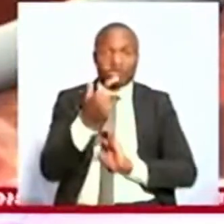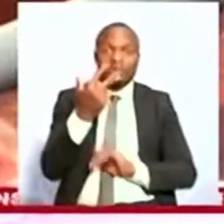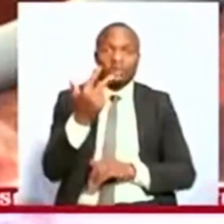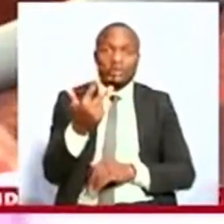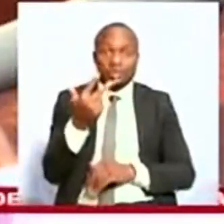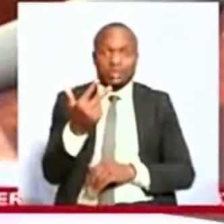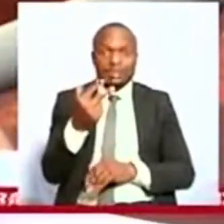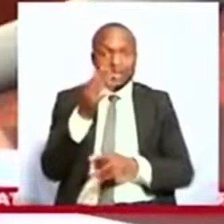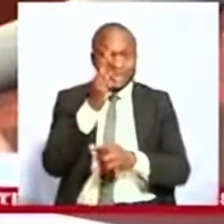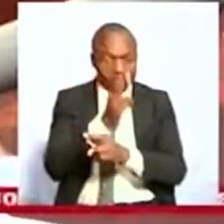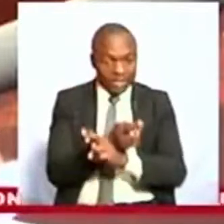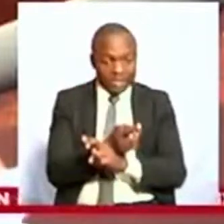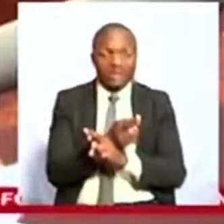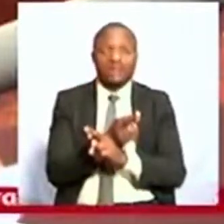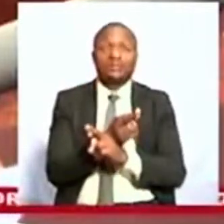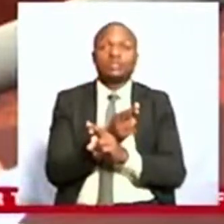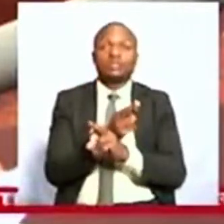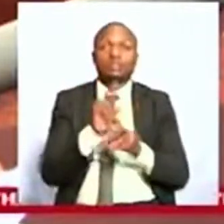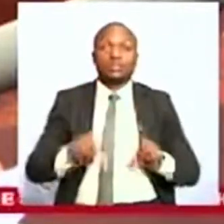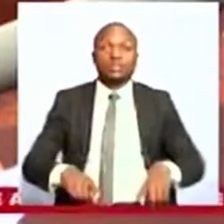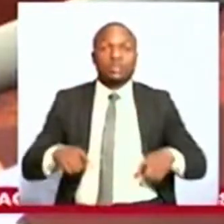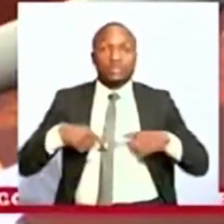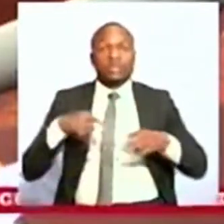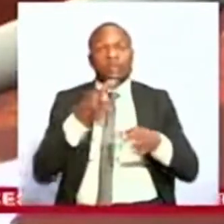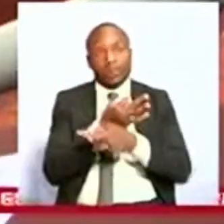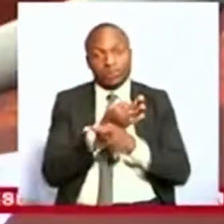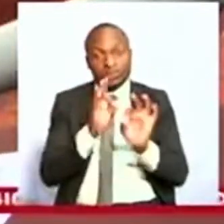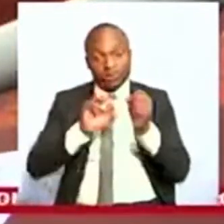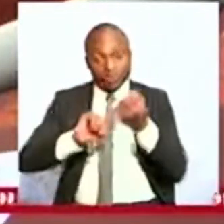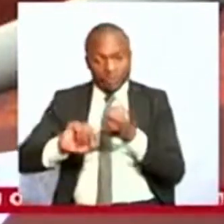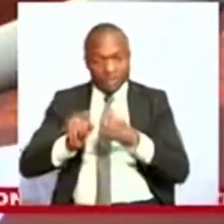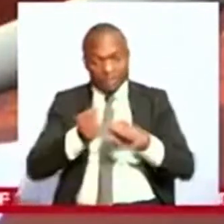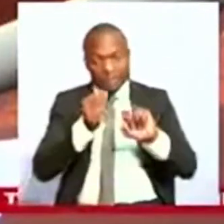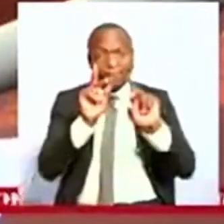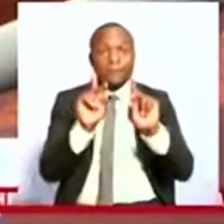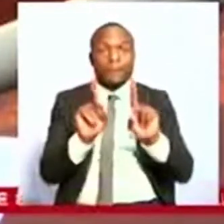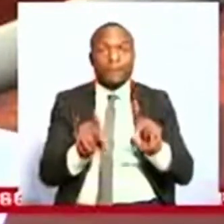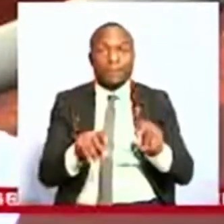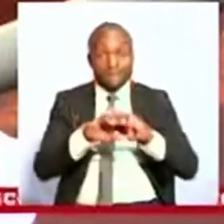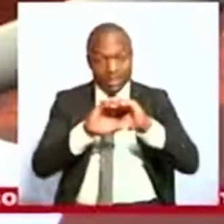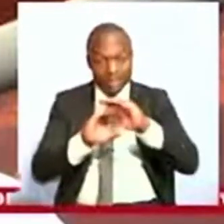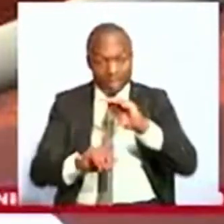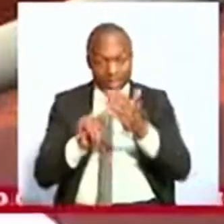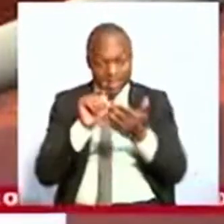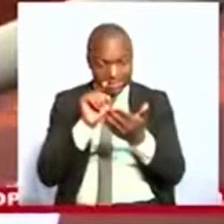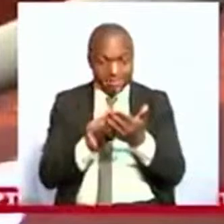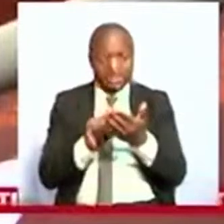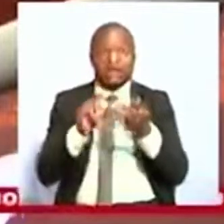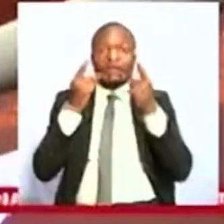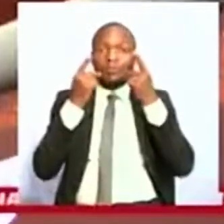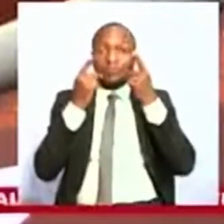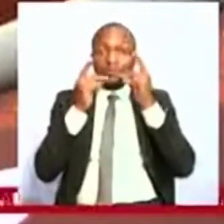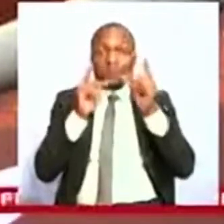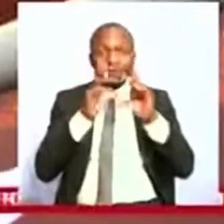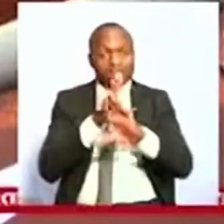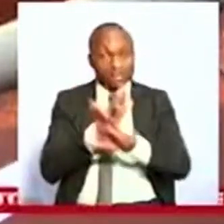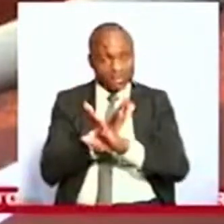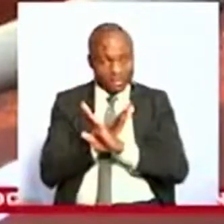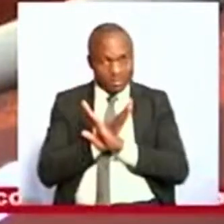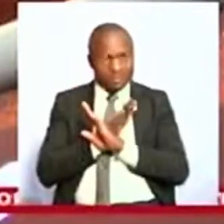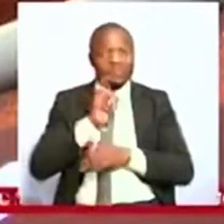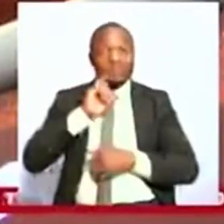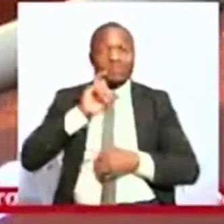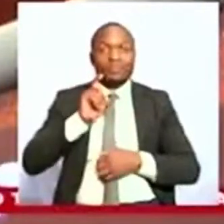provision for the right to life, liberty, and the security of a person. Under this declaration, Zambia therefore